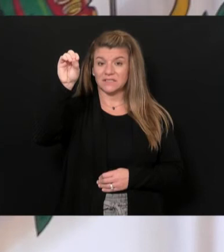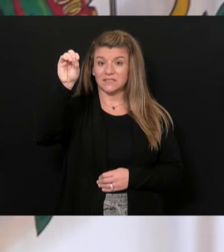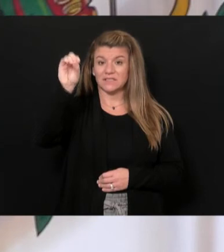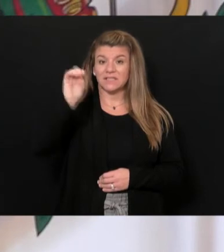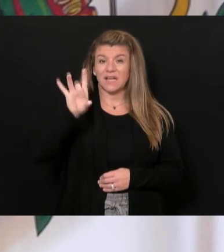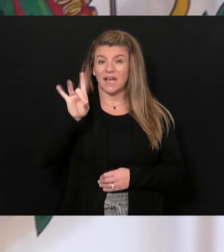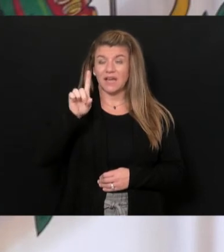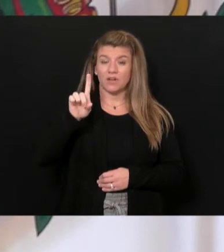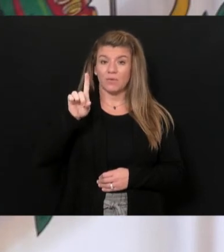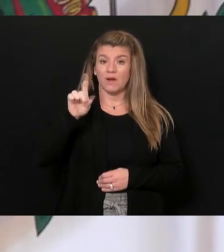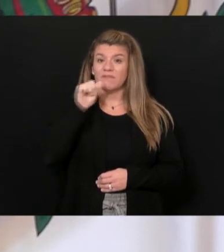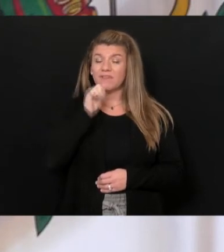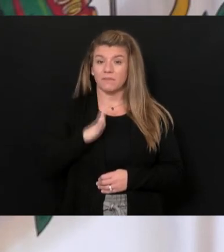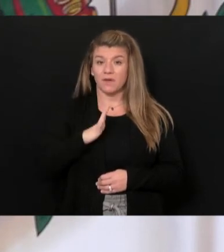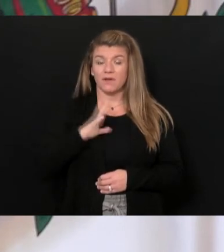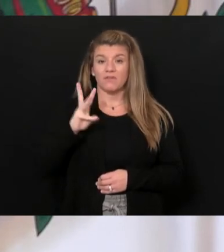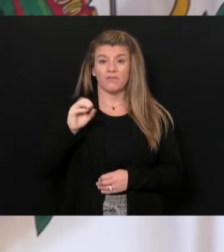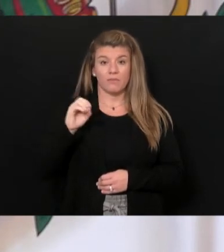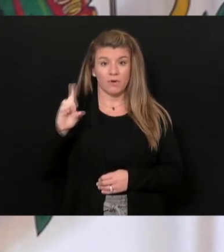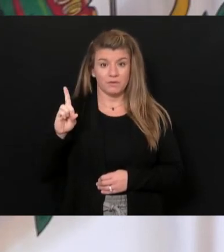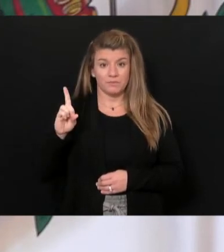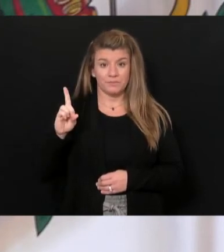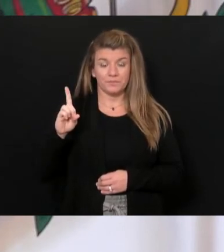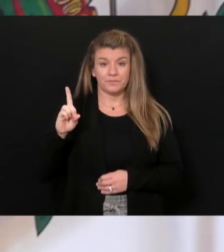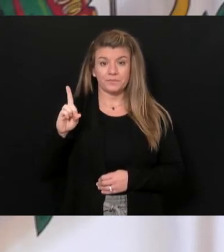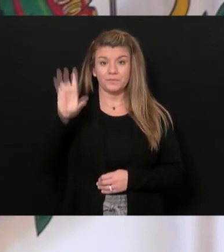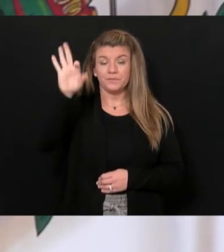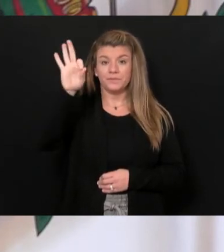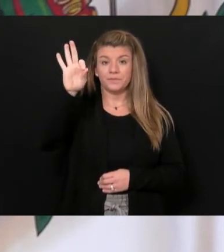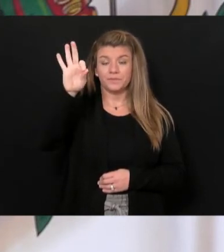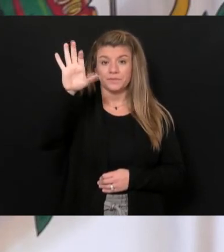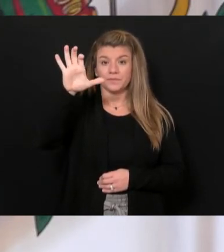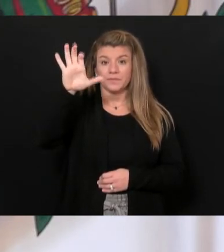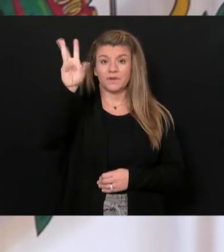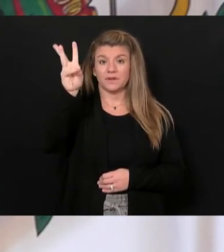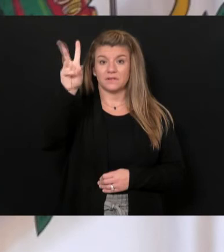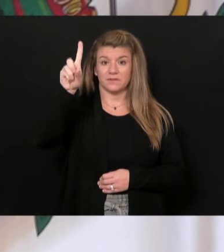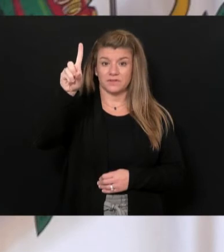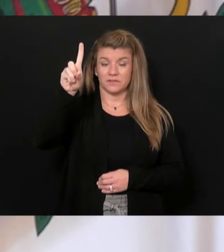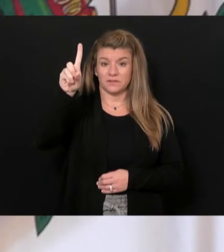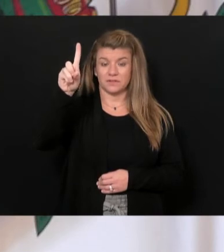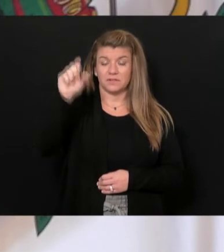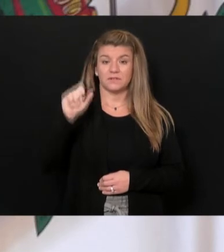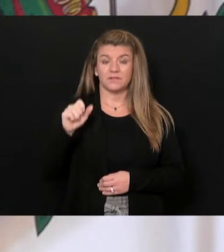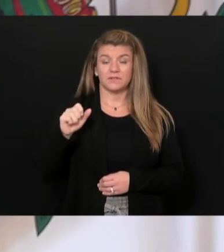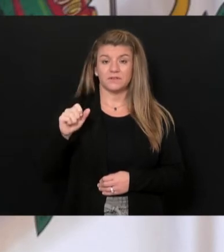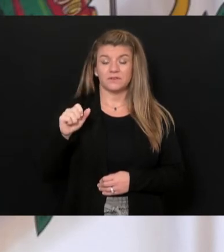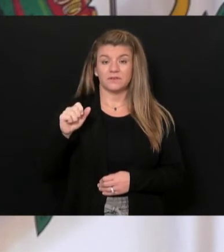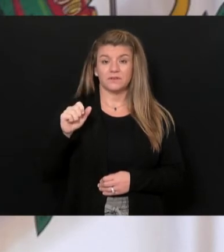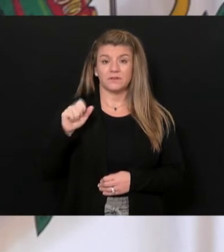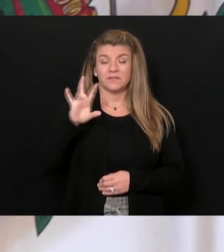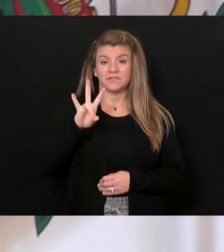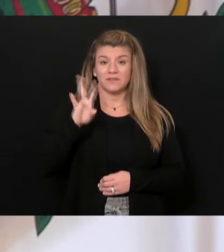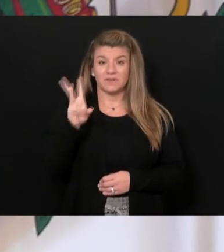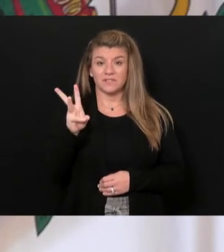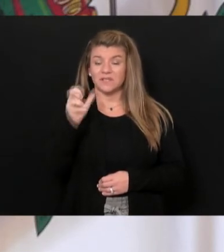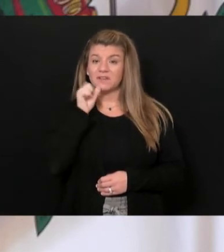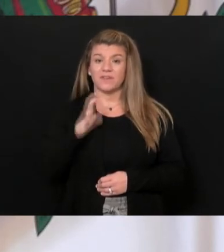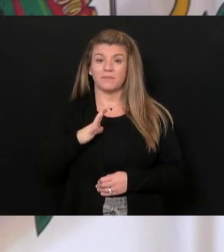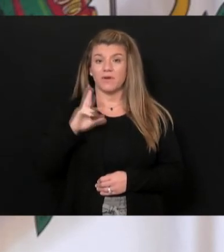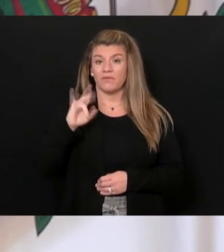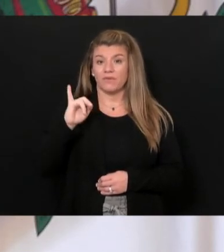an 81-year-old female from Wood County. Our 961st death, a 76-year-old female